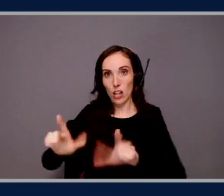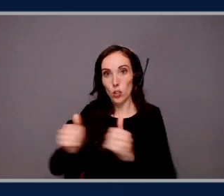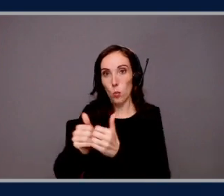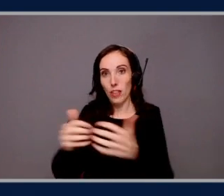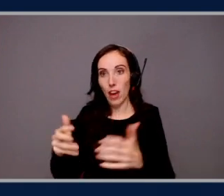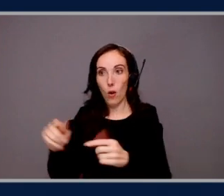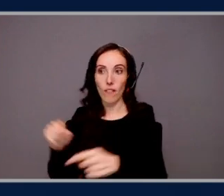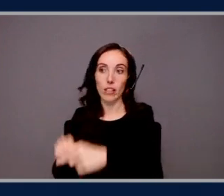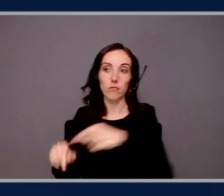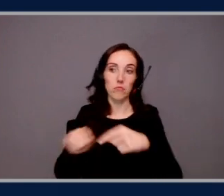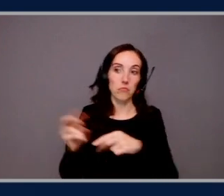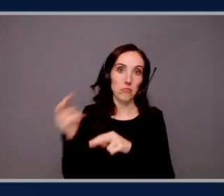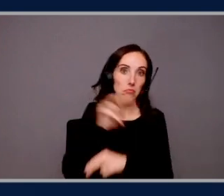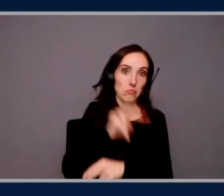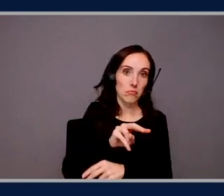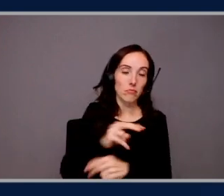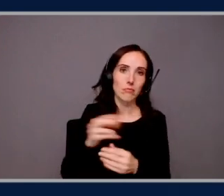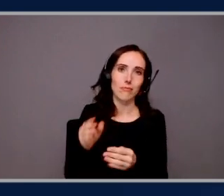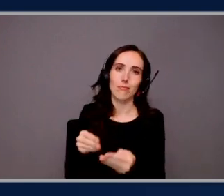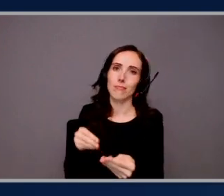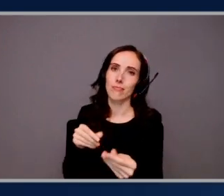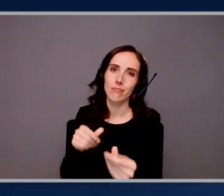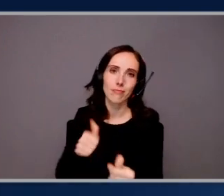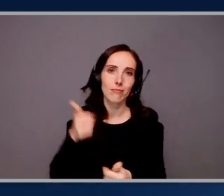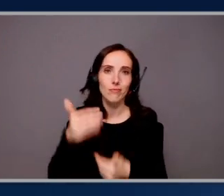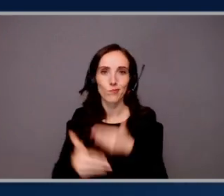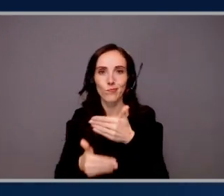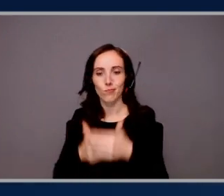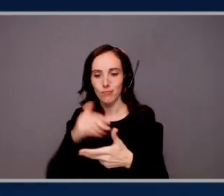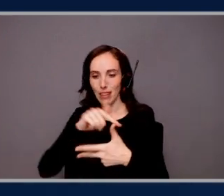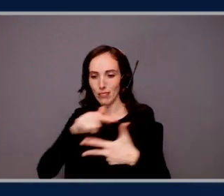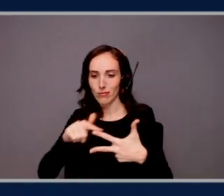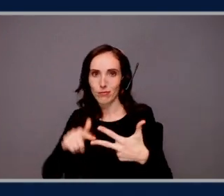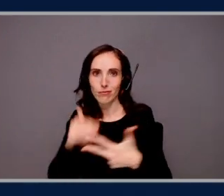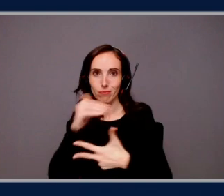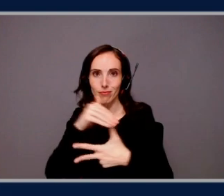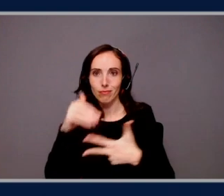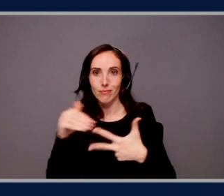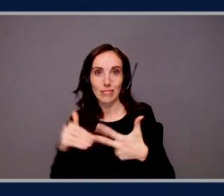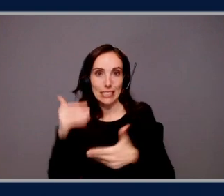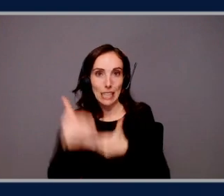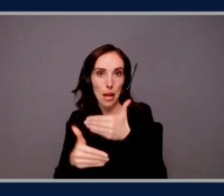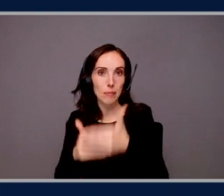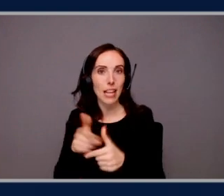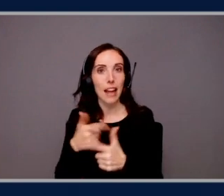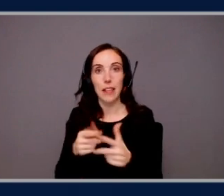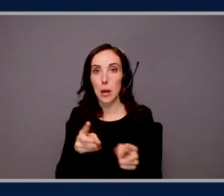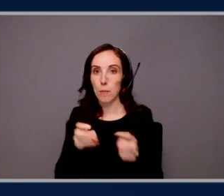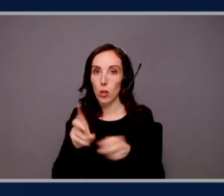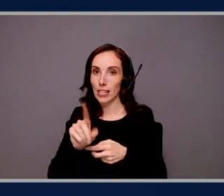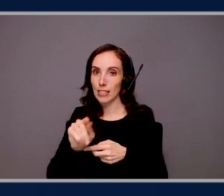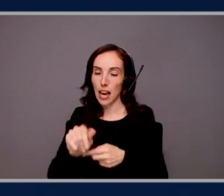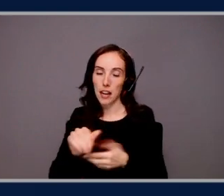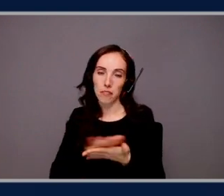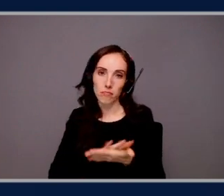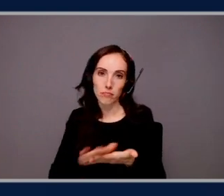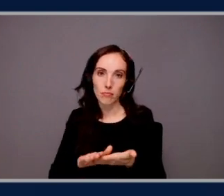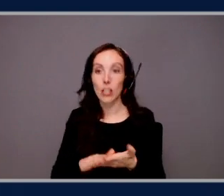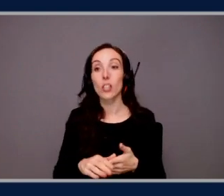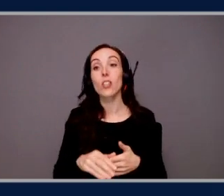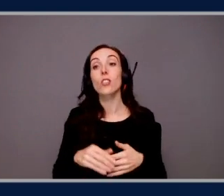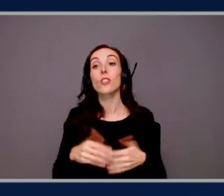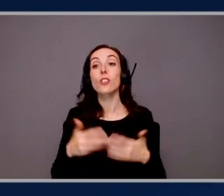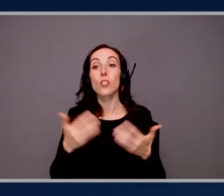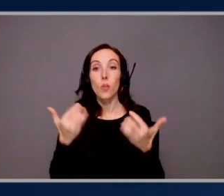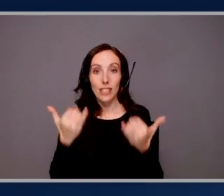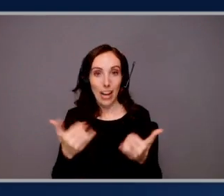just seamlessly walking you through 1, 2, 3 steps, and we're going to pull this data. So what's next on our demo here? We've confirmed this is the data